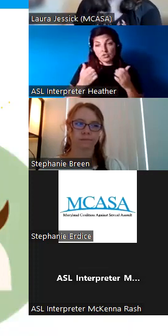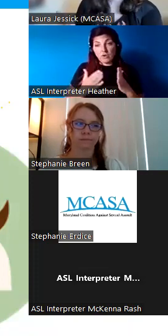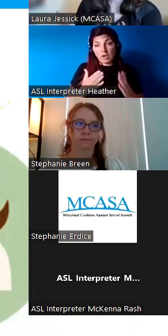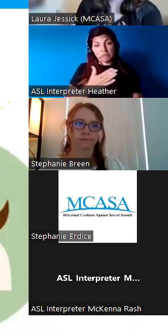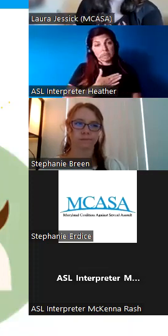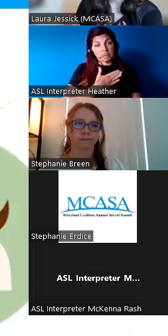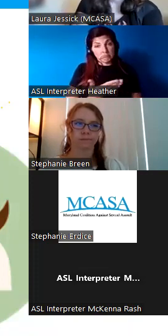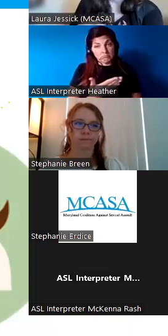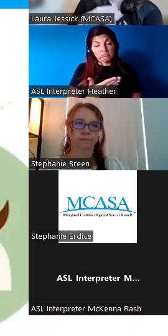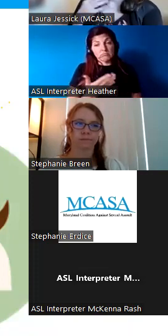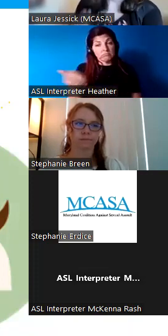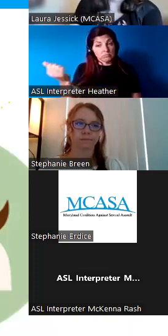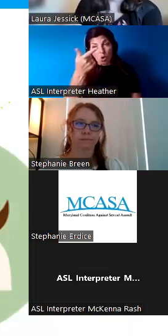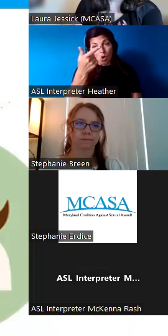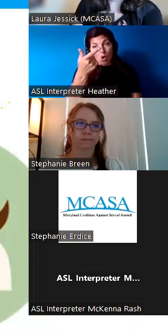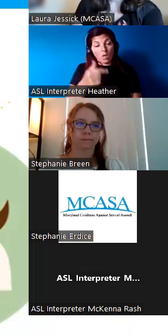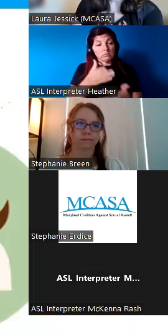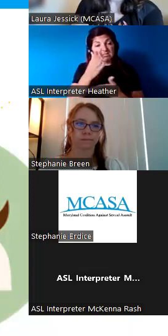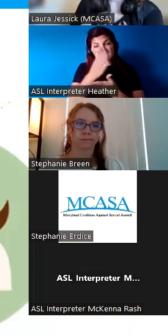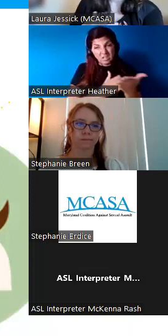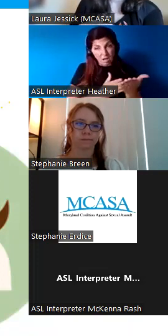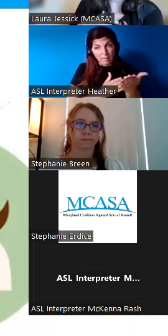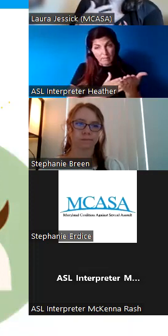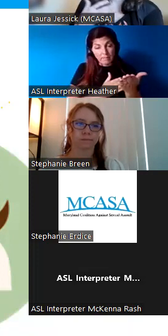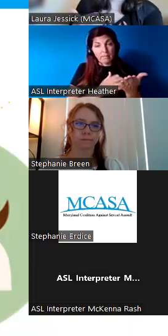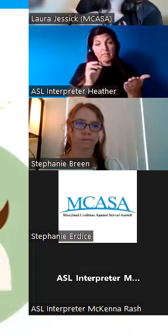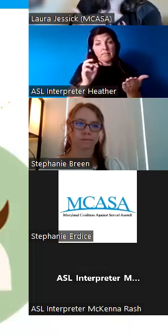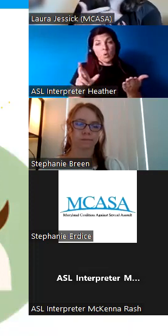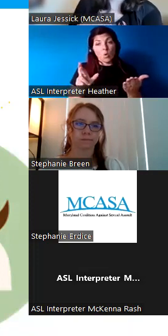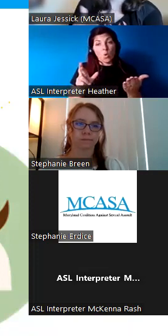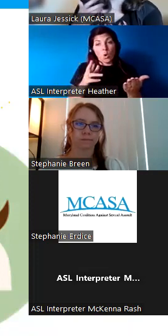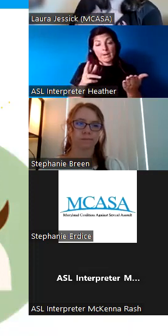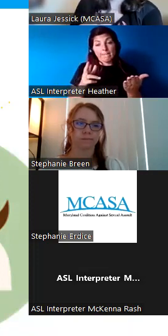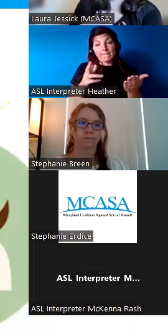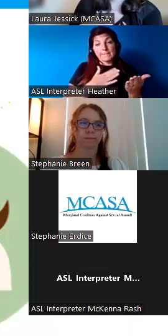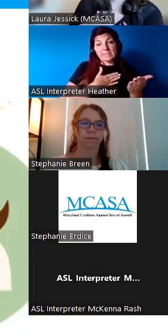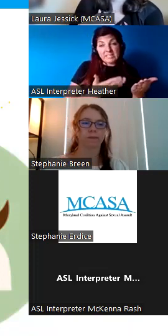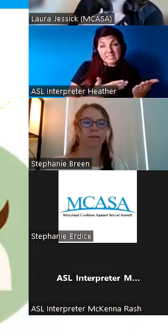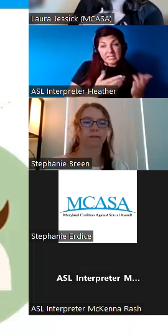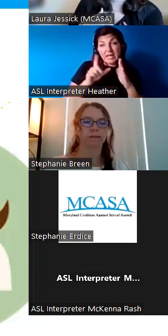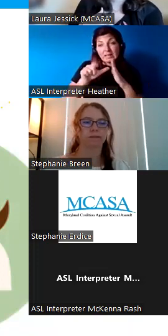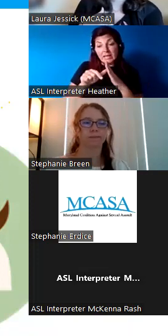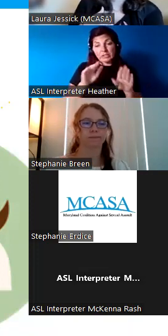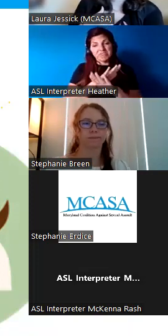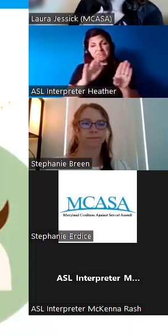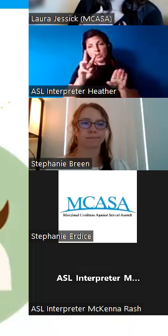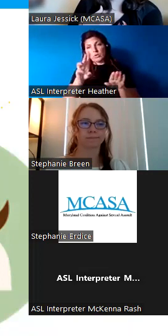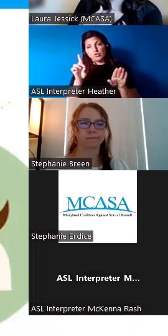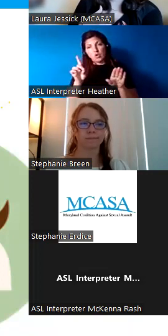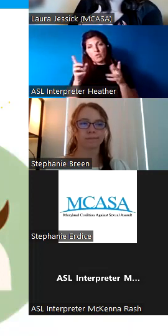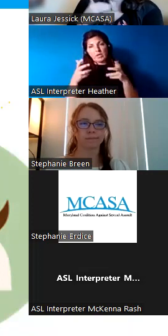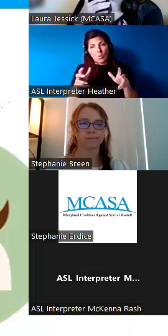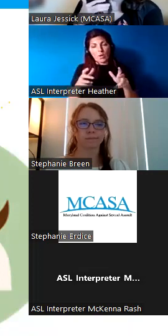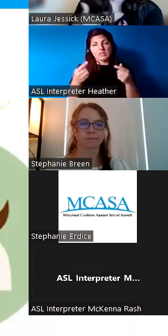all of this completed, some of these completed, or they could consent and then withdraw their consent at some point during